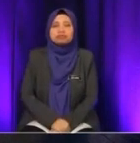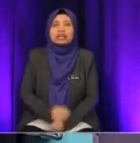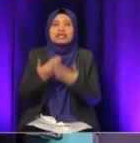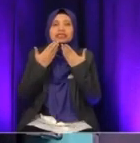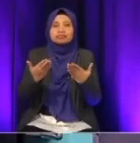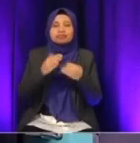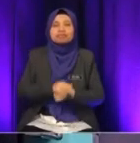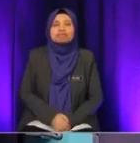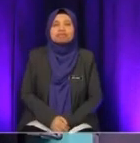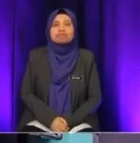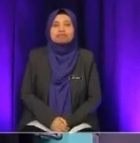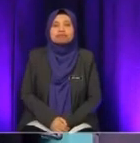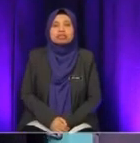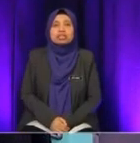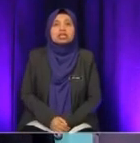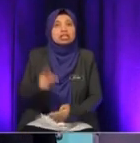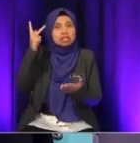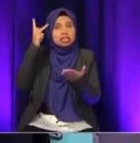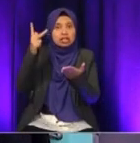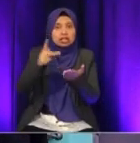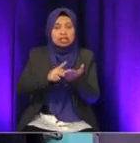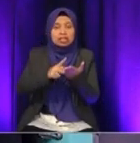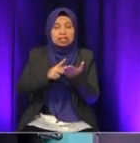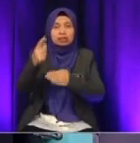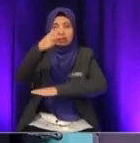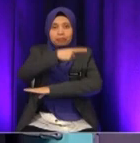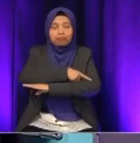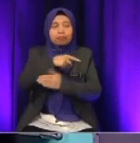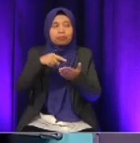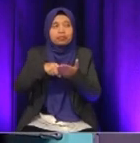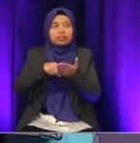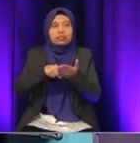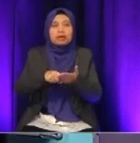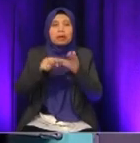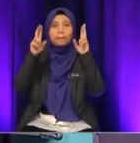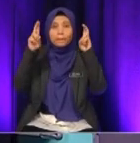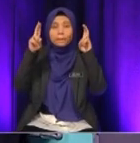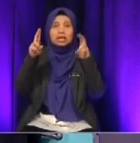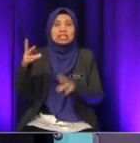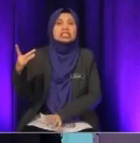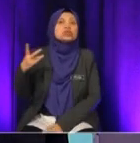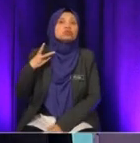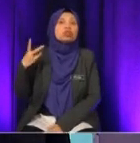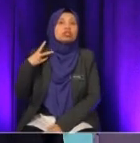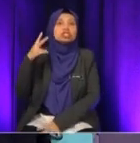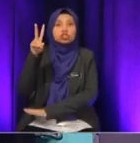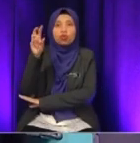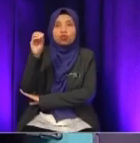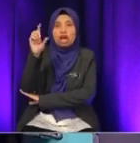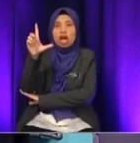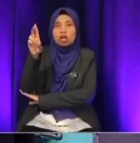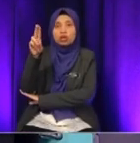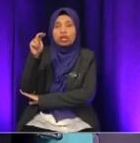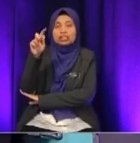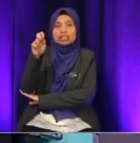you. So, I'm going to introduce our special word for today. So, the word here is volunteering. Mm-hmm. Okay, let me ask you first, Tivya. Okay.